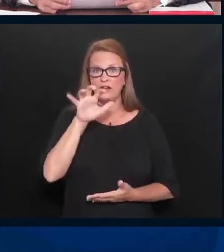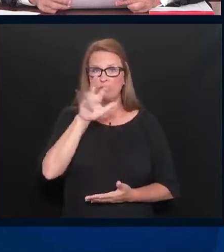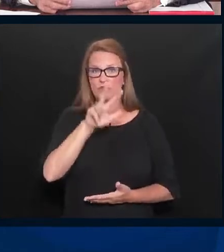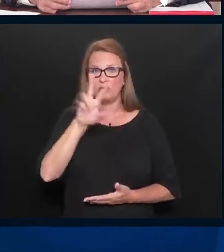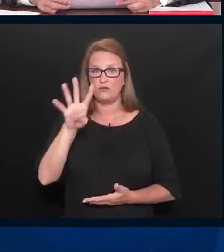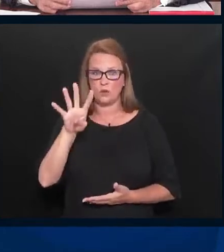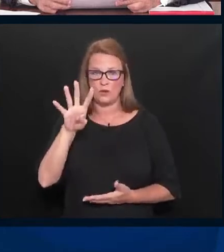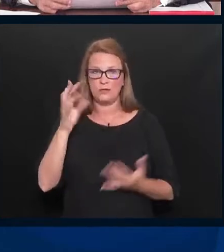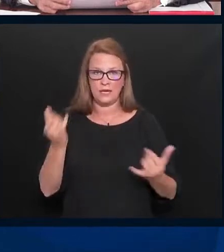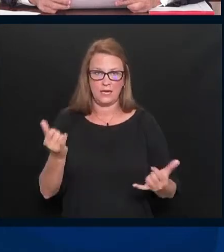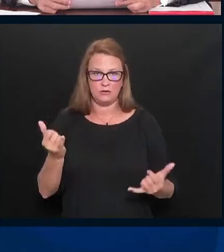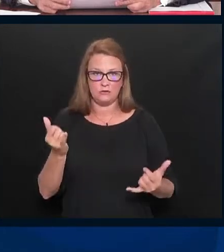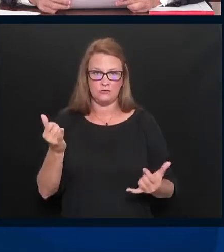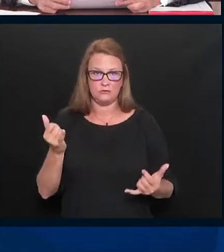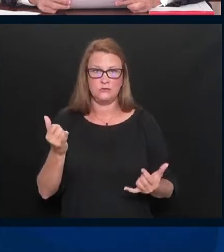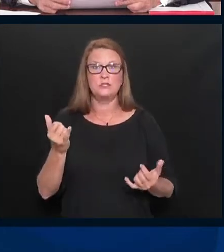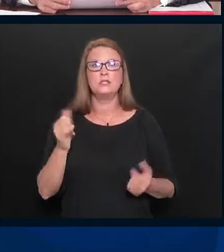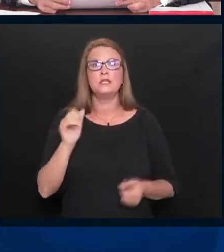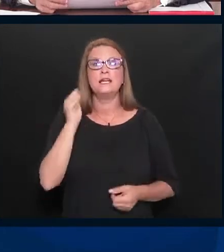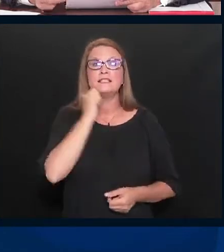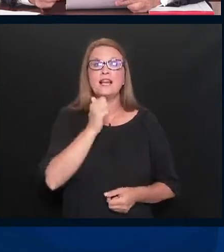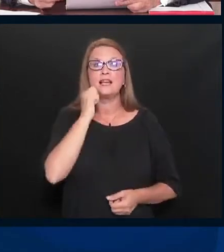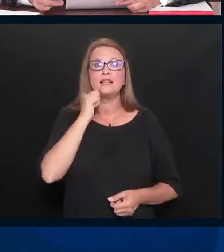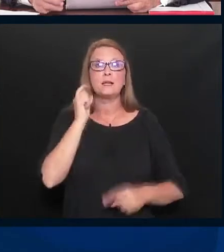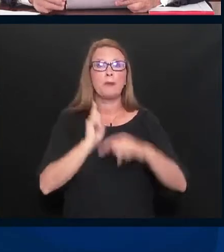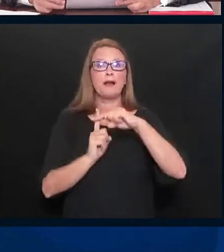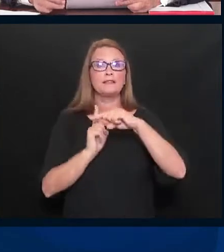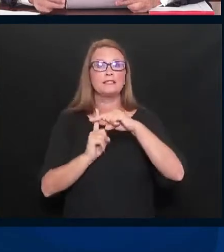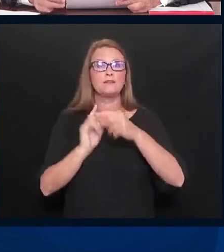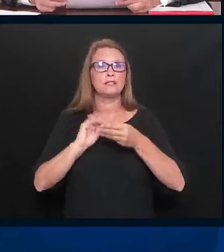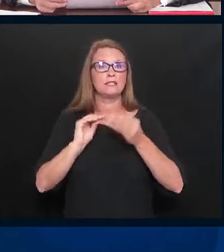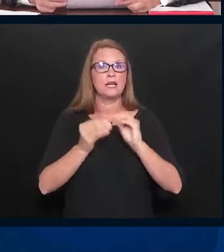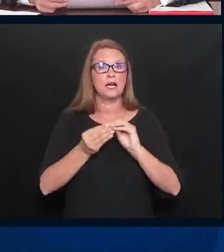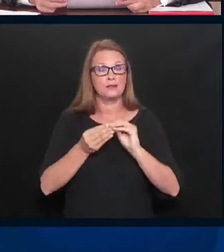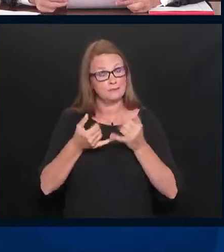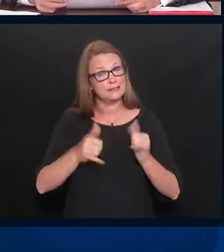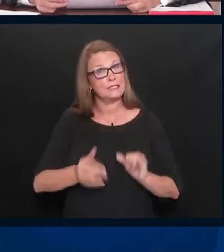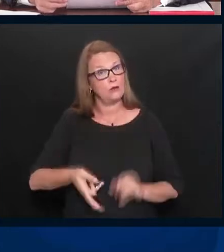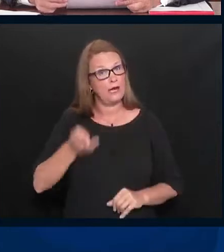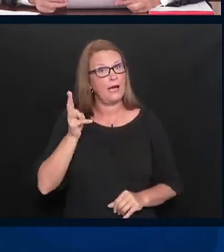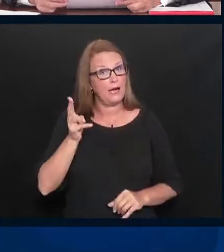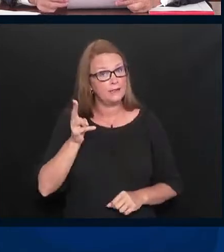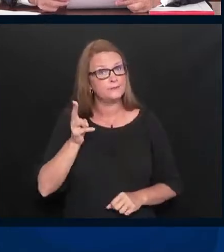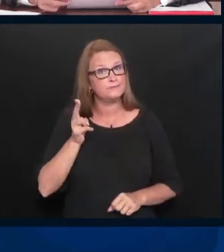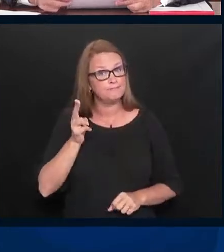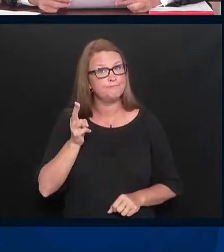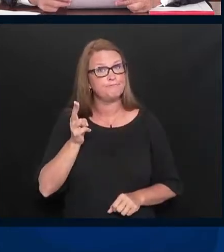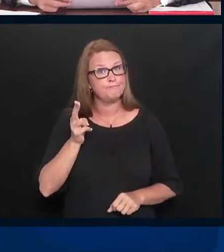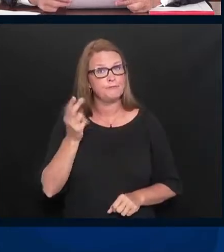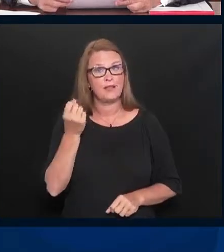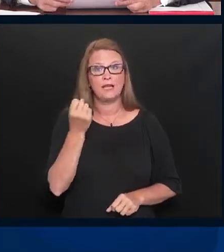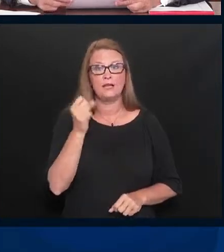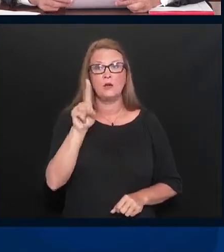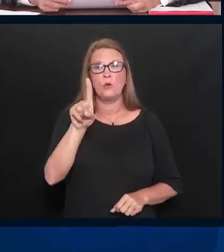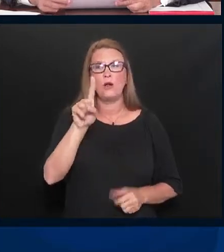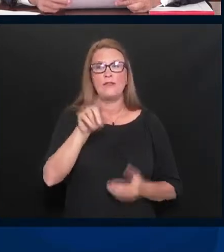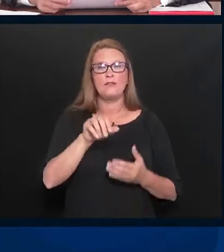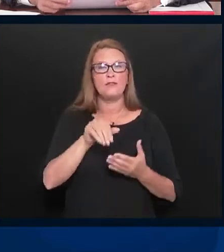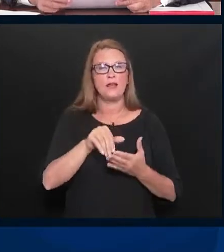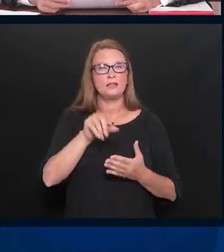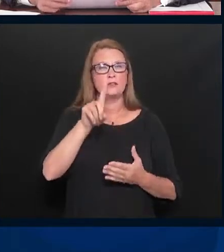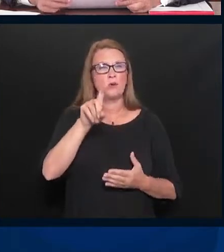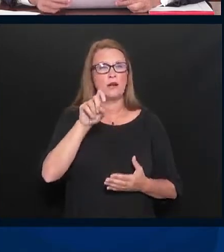14,534 now. Our daily positivity rate's still pretty daggum high. We've still got 1,163